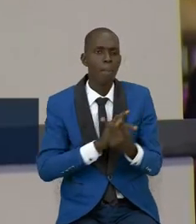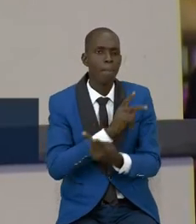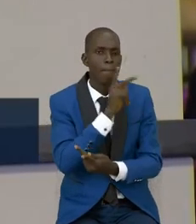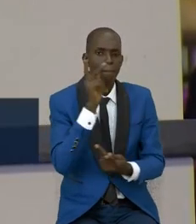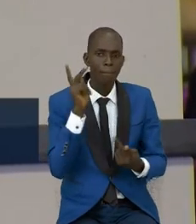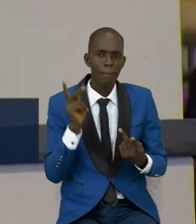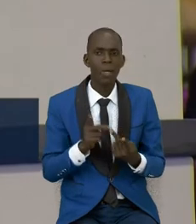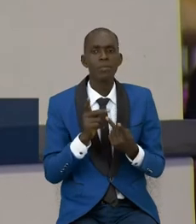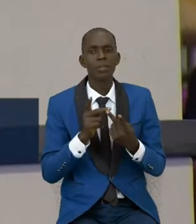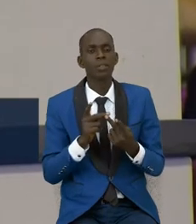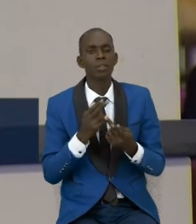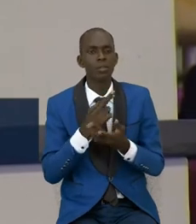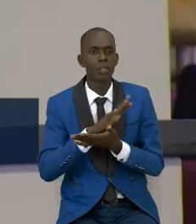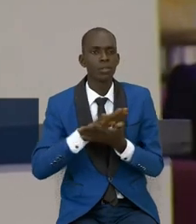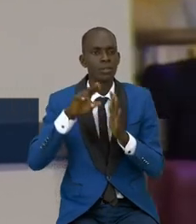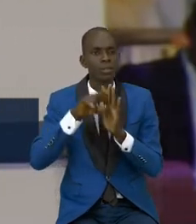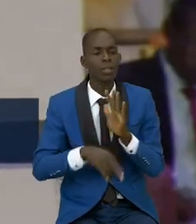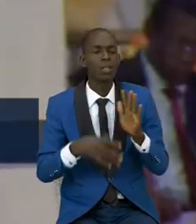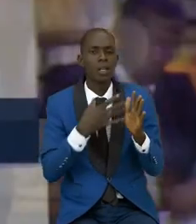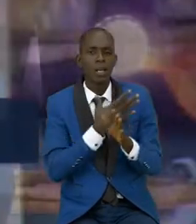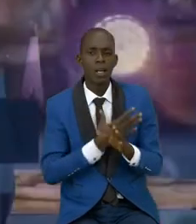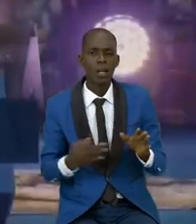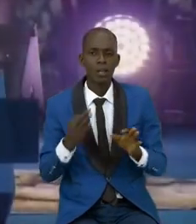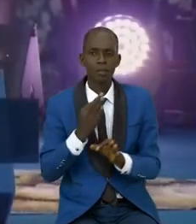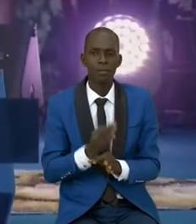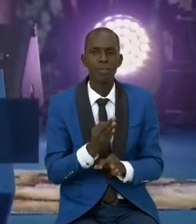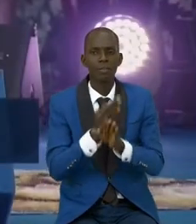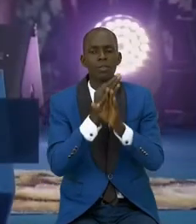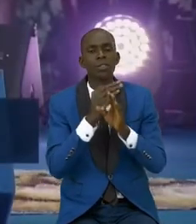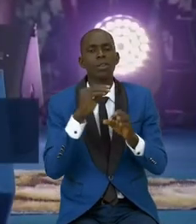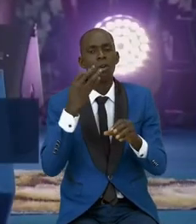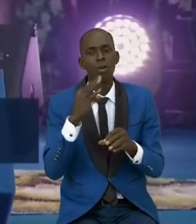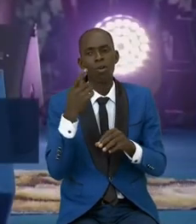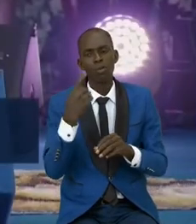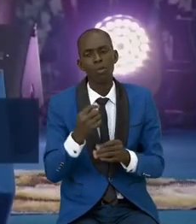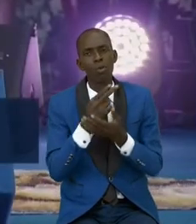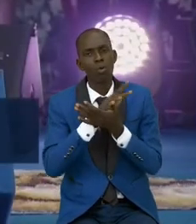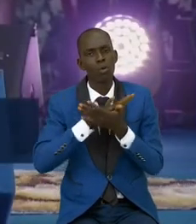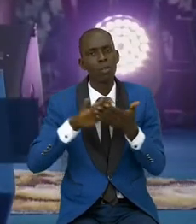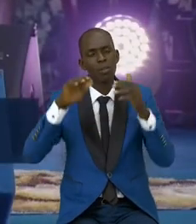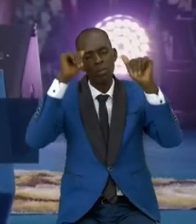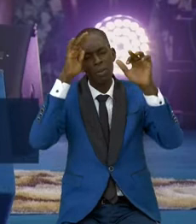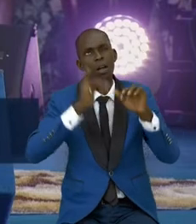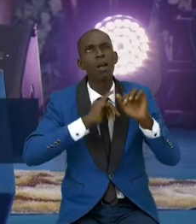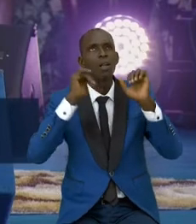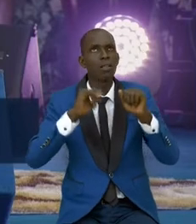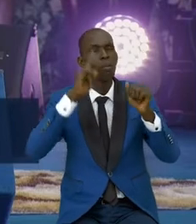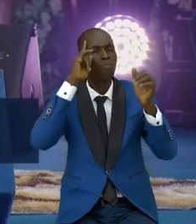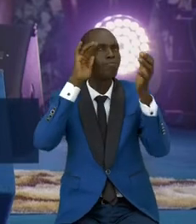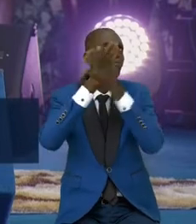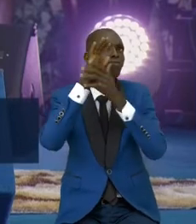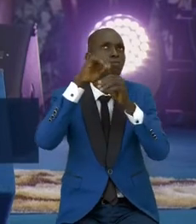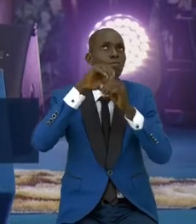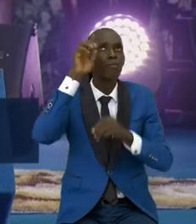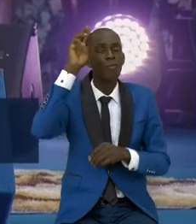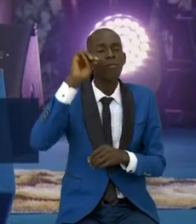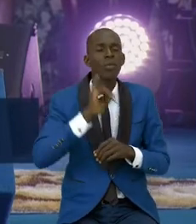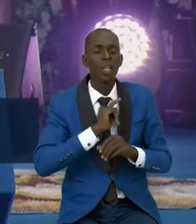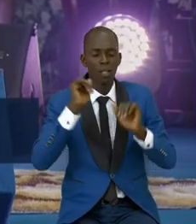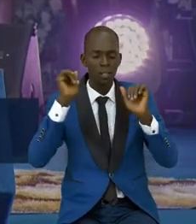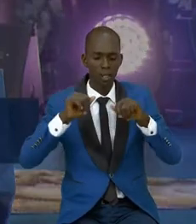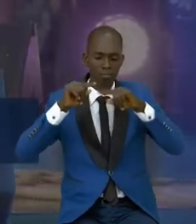righteousness and faithfulness of the Holy Father. I can trust him. I can believe him. I can depend